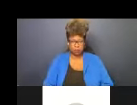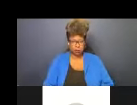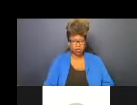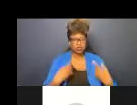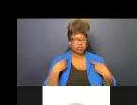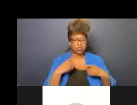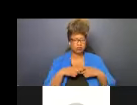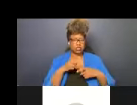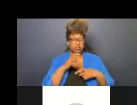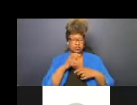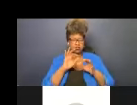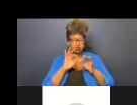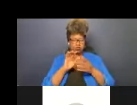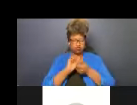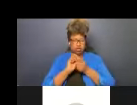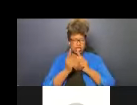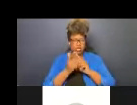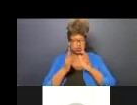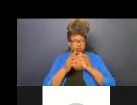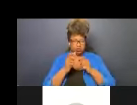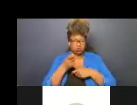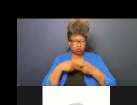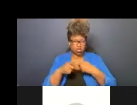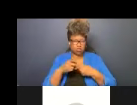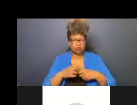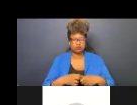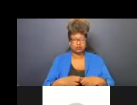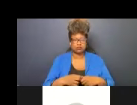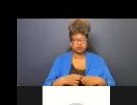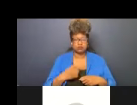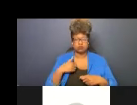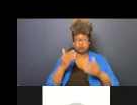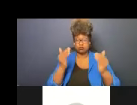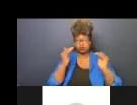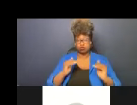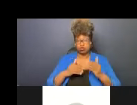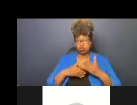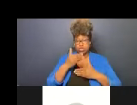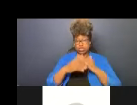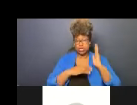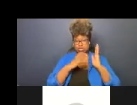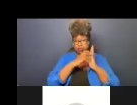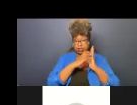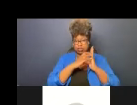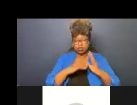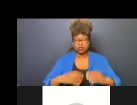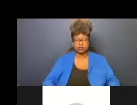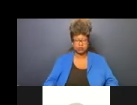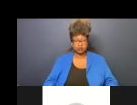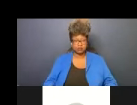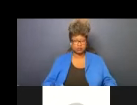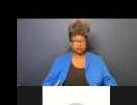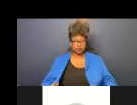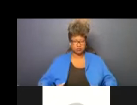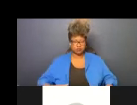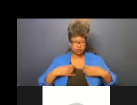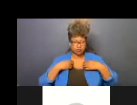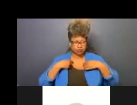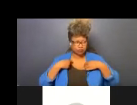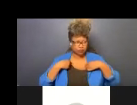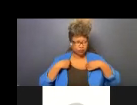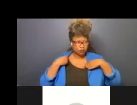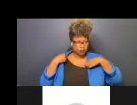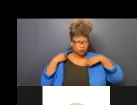Well, it may be an opportunity to move on to the next section, actually, while we're doing so. Lindsay, are you